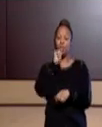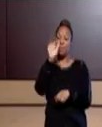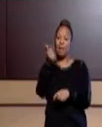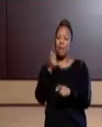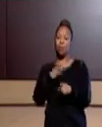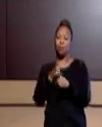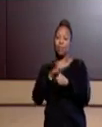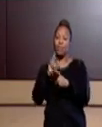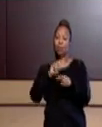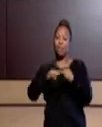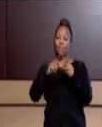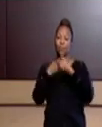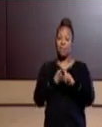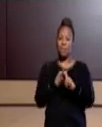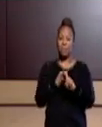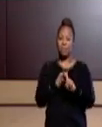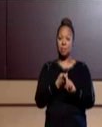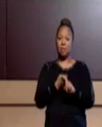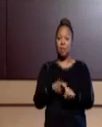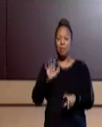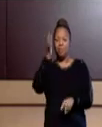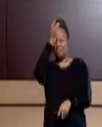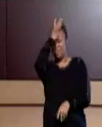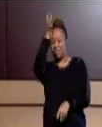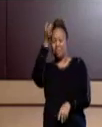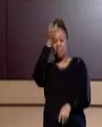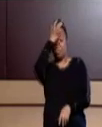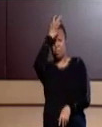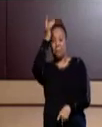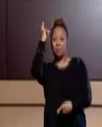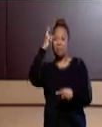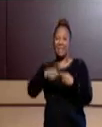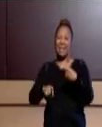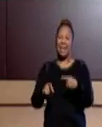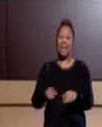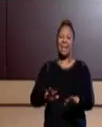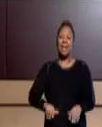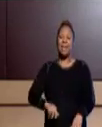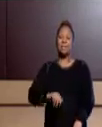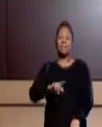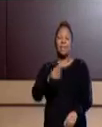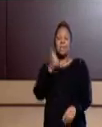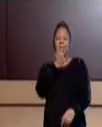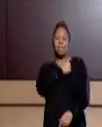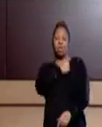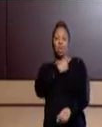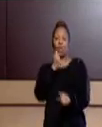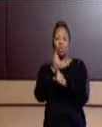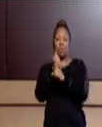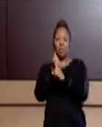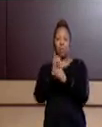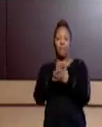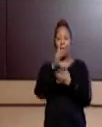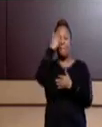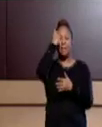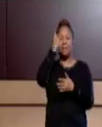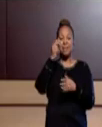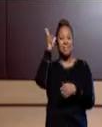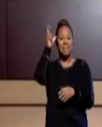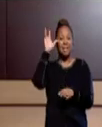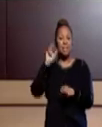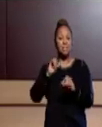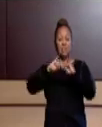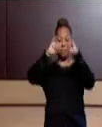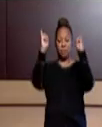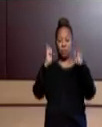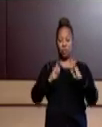your friend. A lot of times you're so dumb, you're so stupid. You can't self-talk yourself into that because Satan is coming for your image.